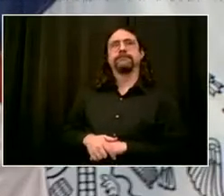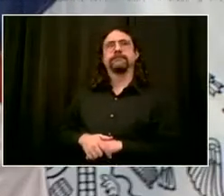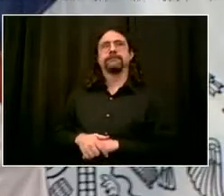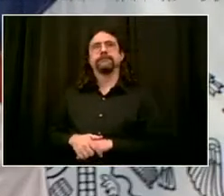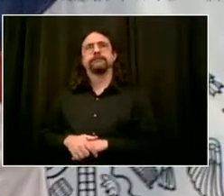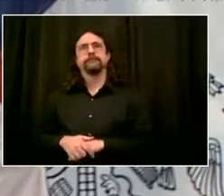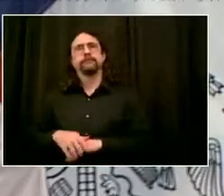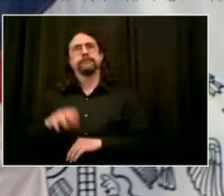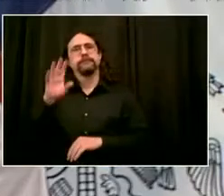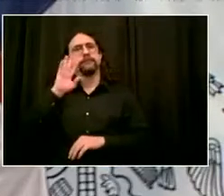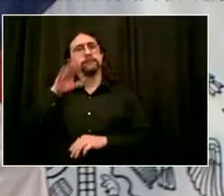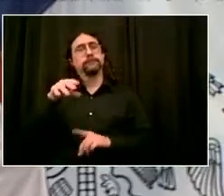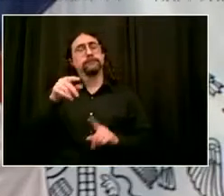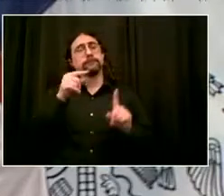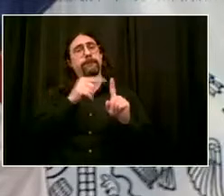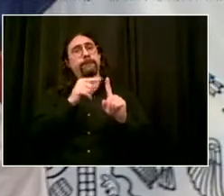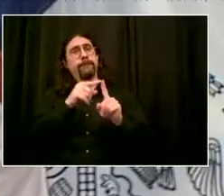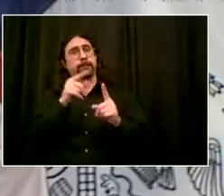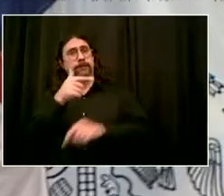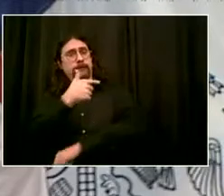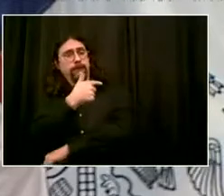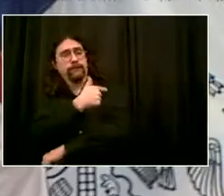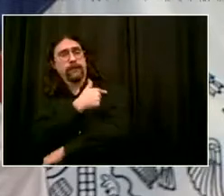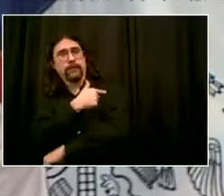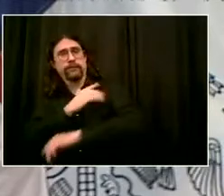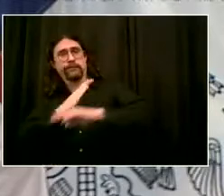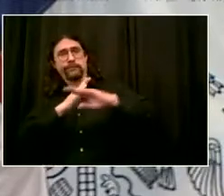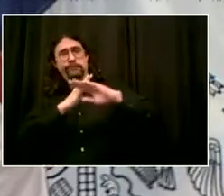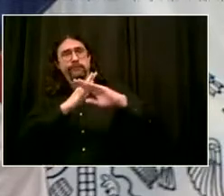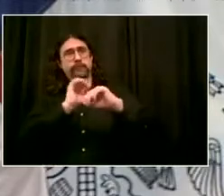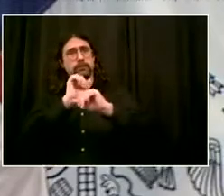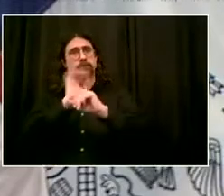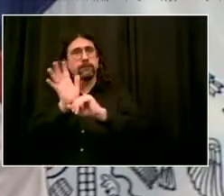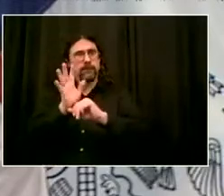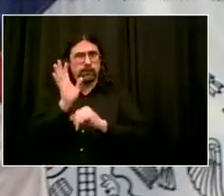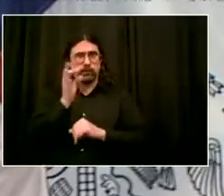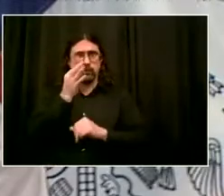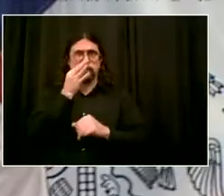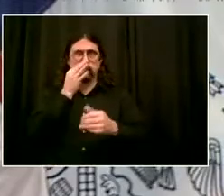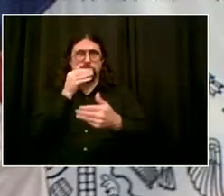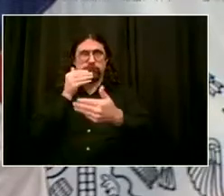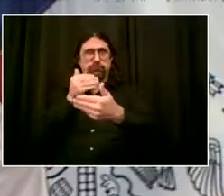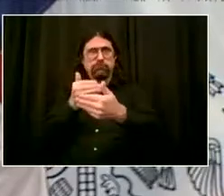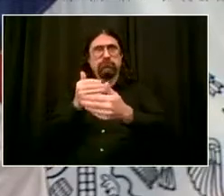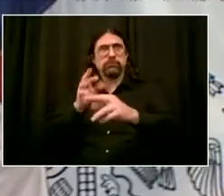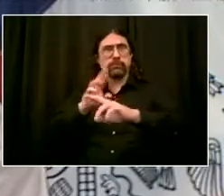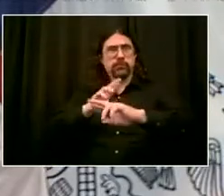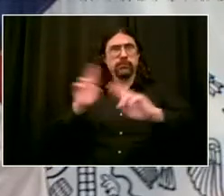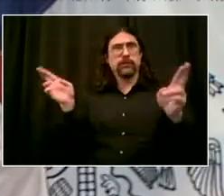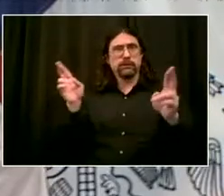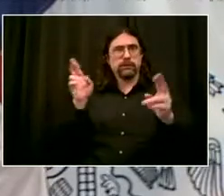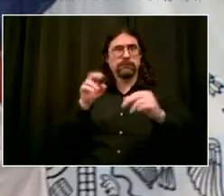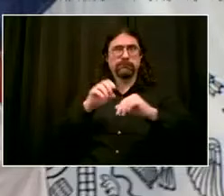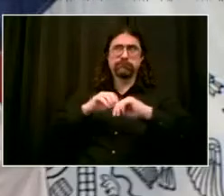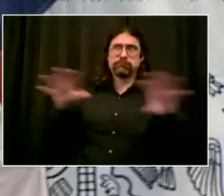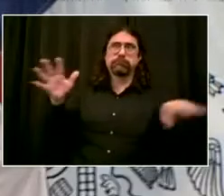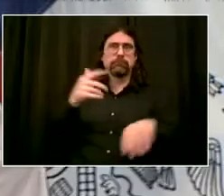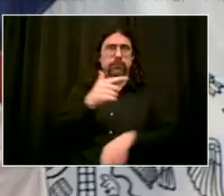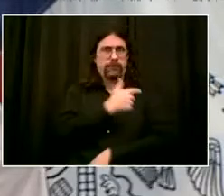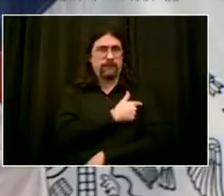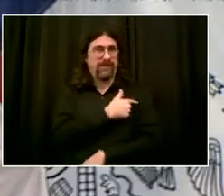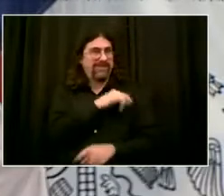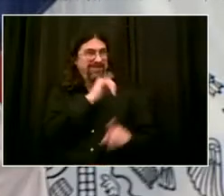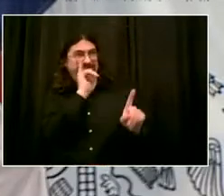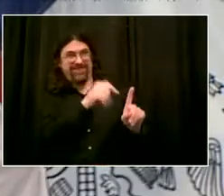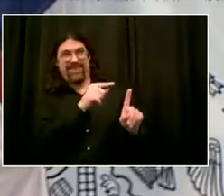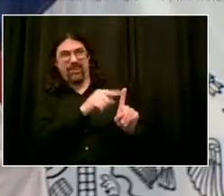schools back we have to take our core Vision which is health and safety first and intensify it the